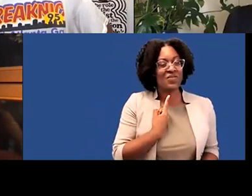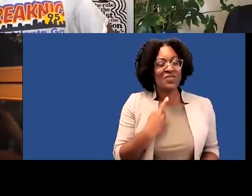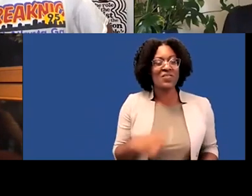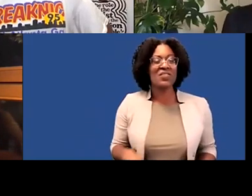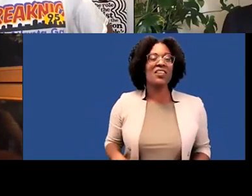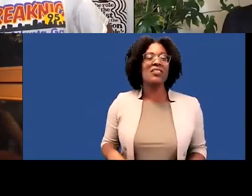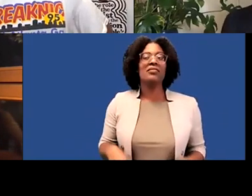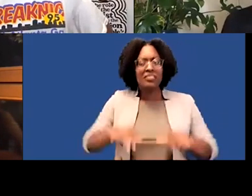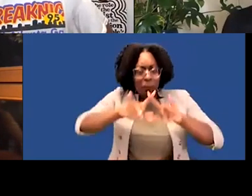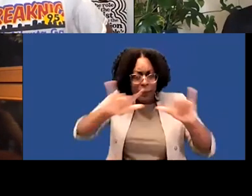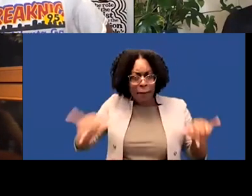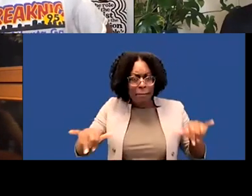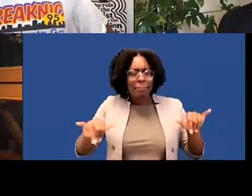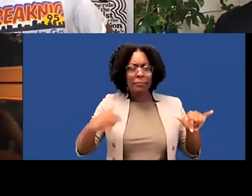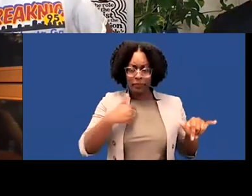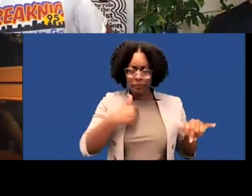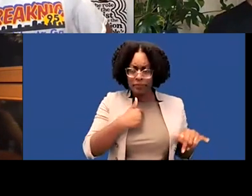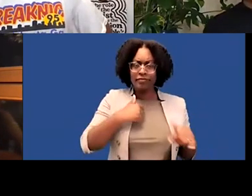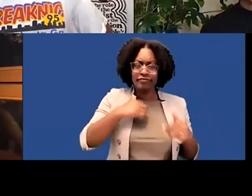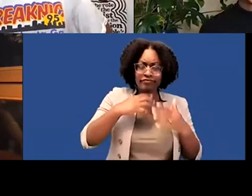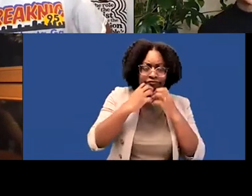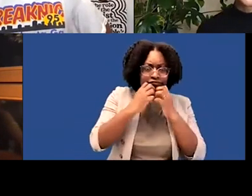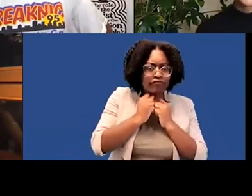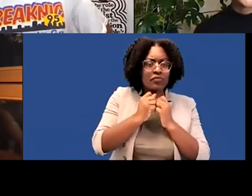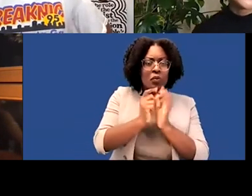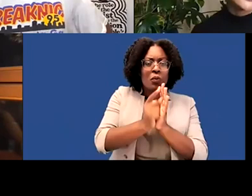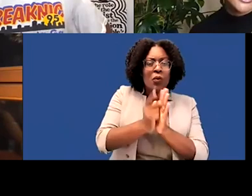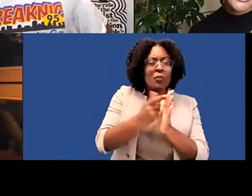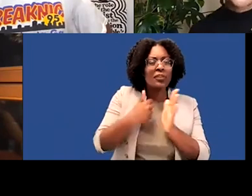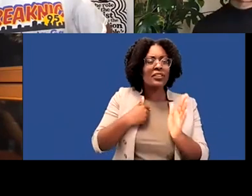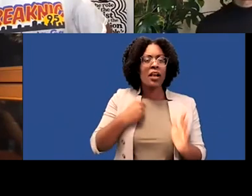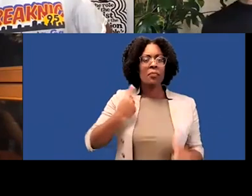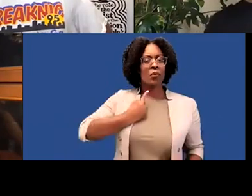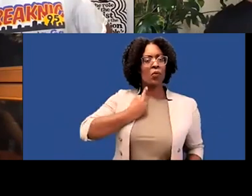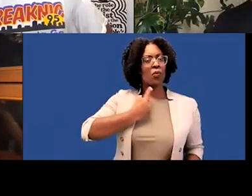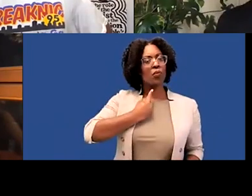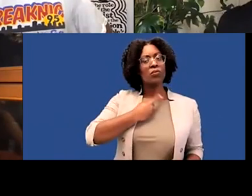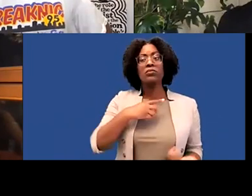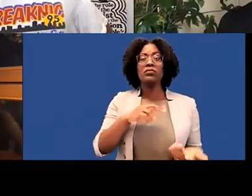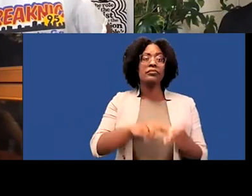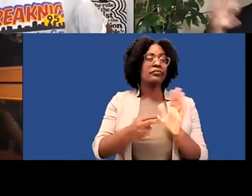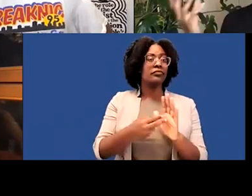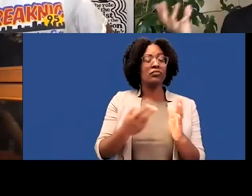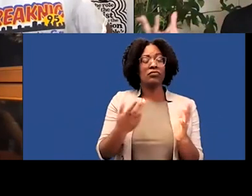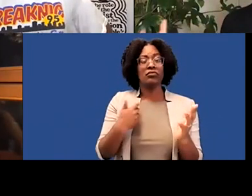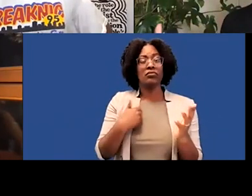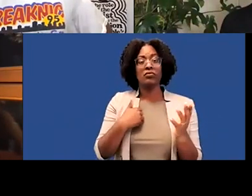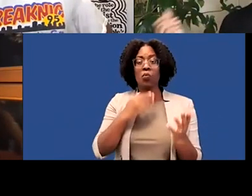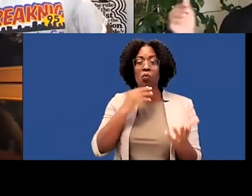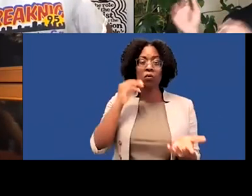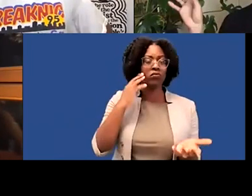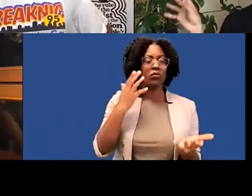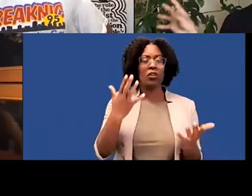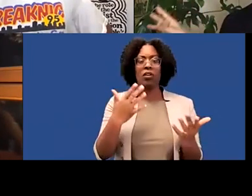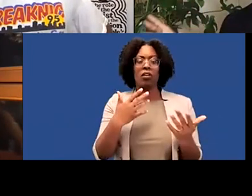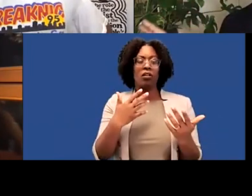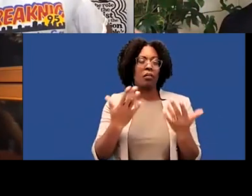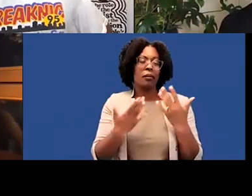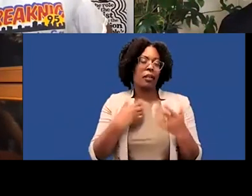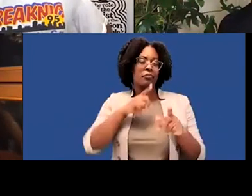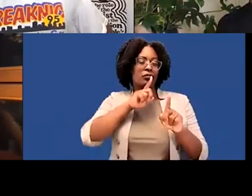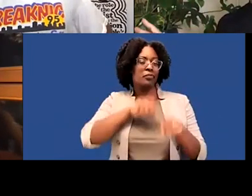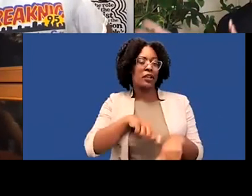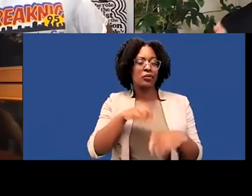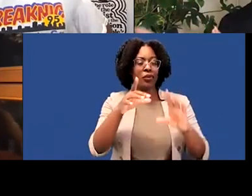what I should be responding to on social media or whatever. But again, that is very specific, and there